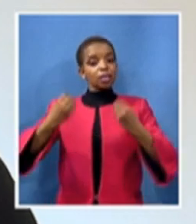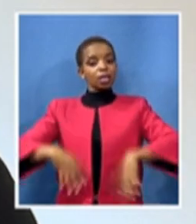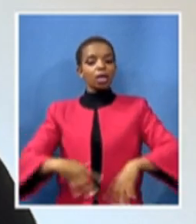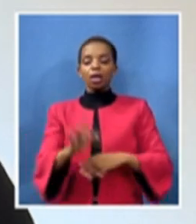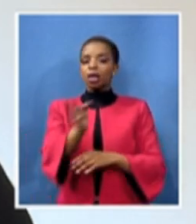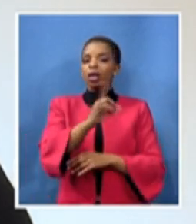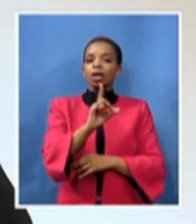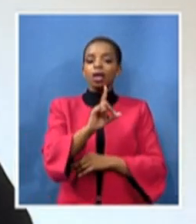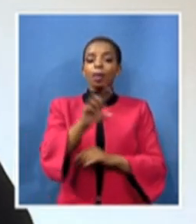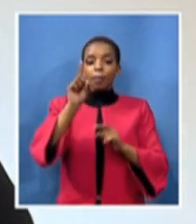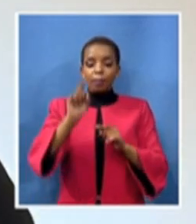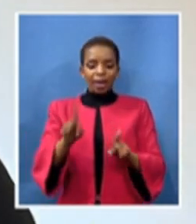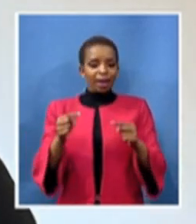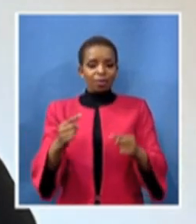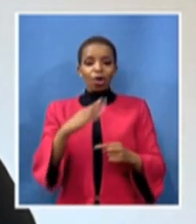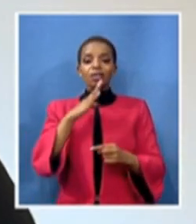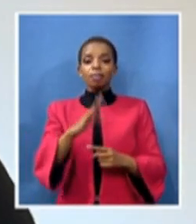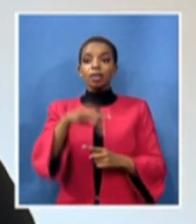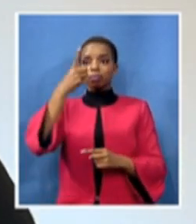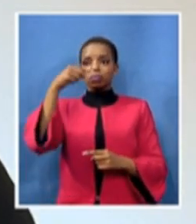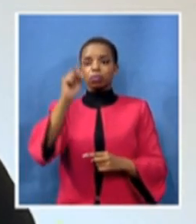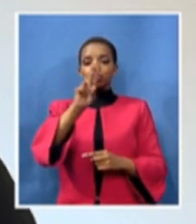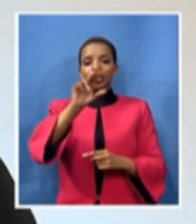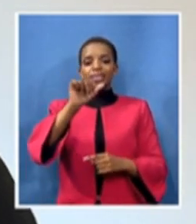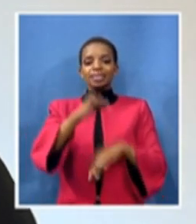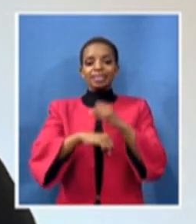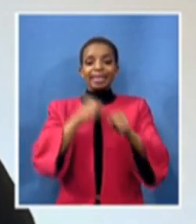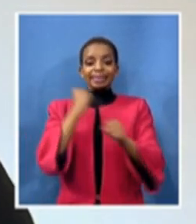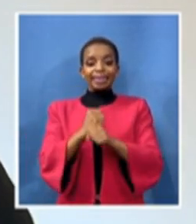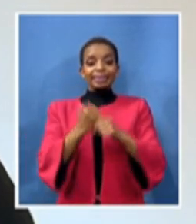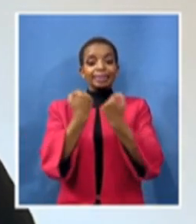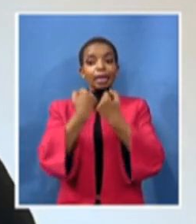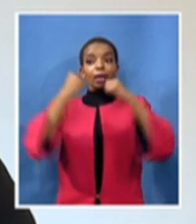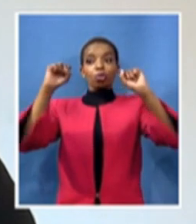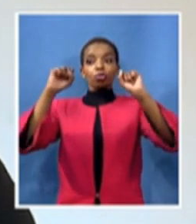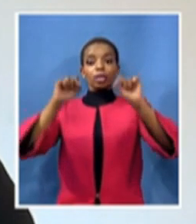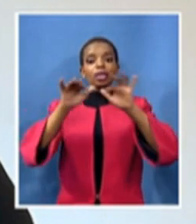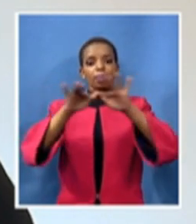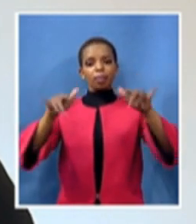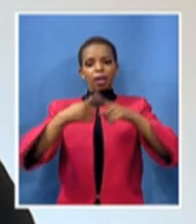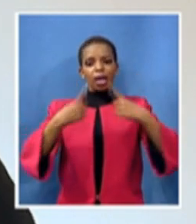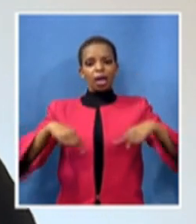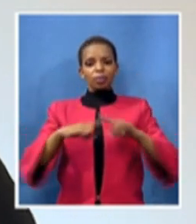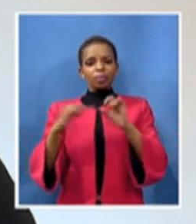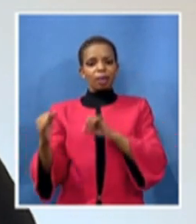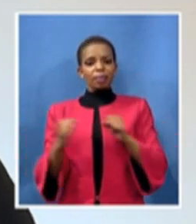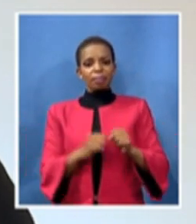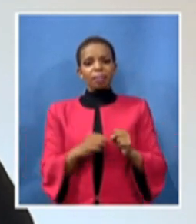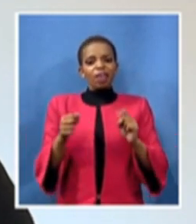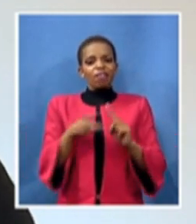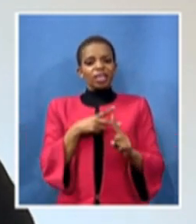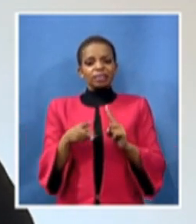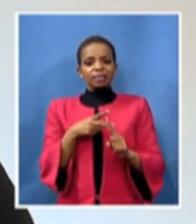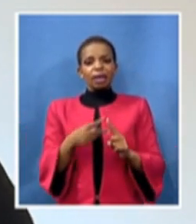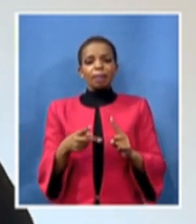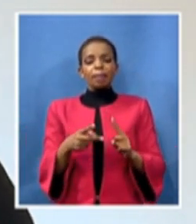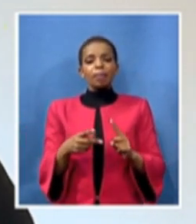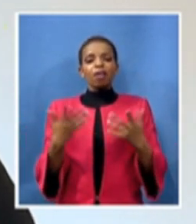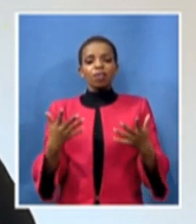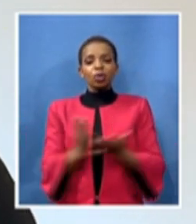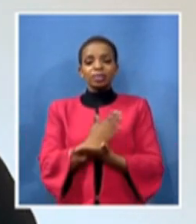into democracy, our people are still victims of some of the things Mashinini and his generation fought